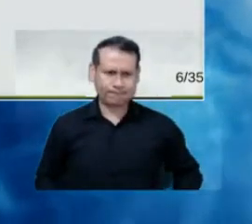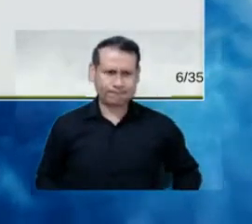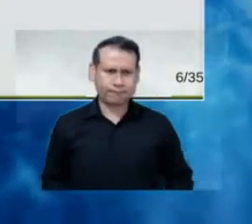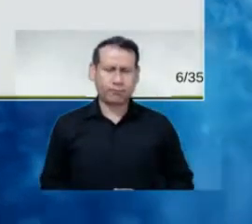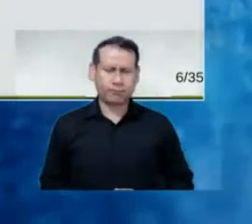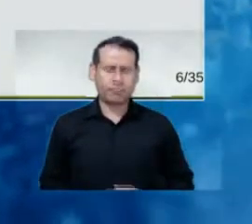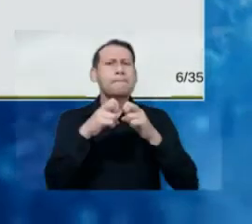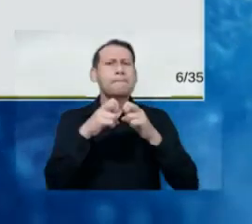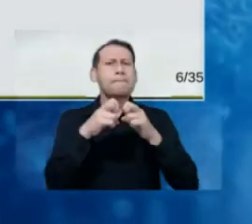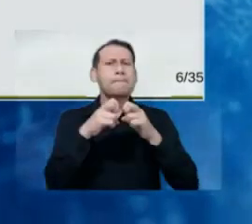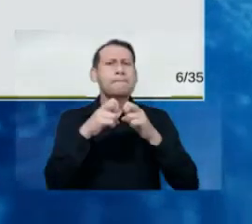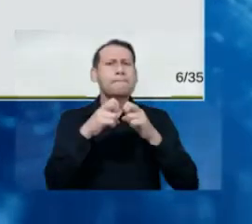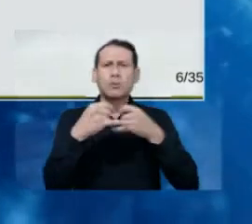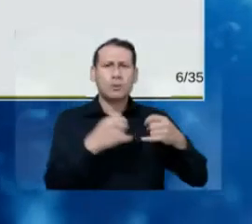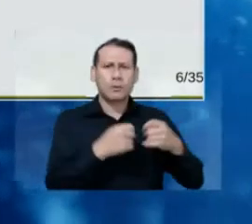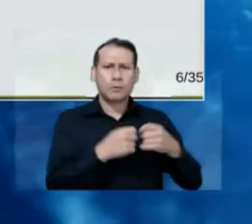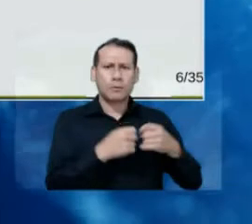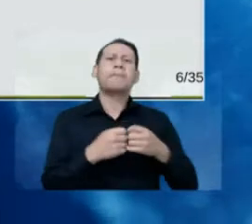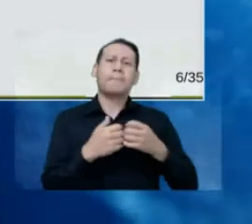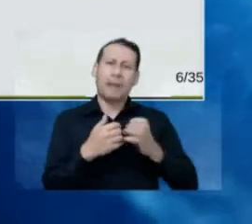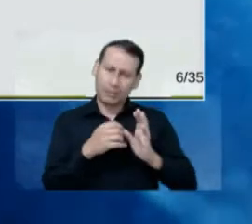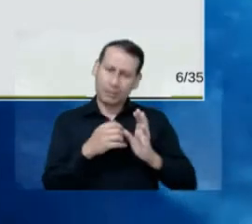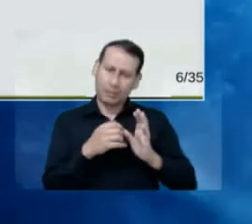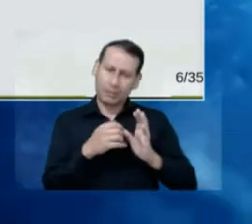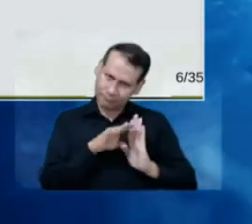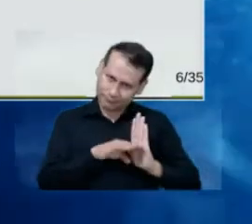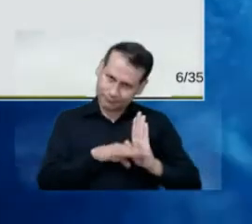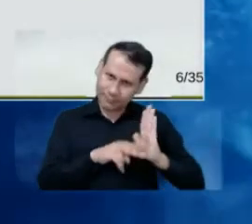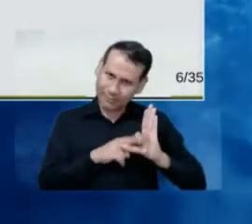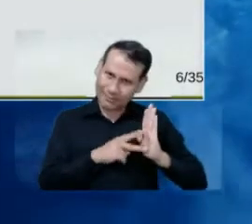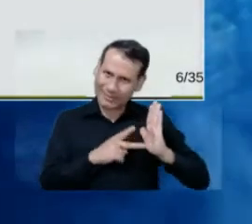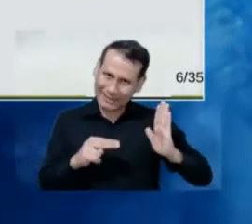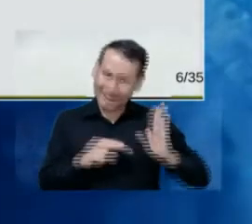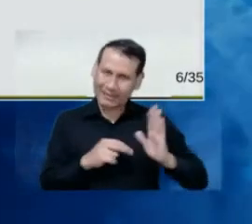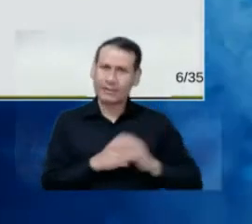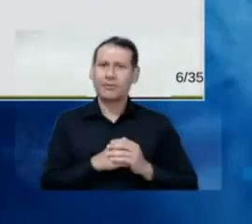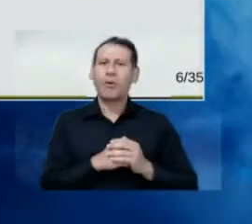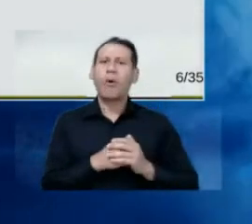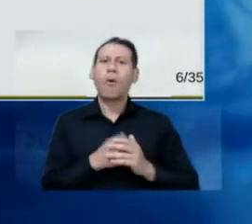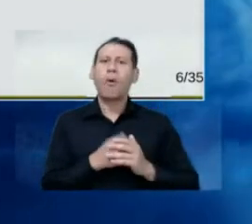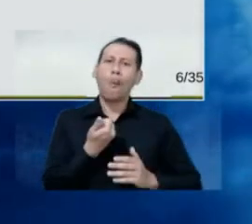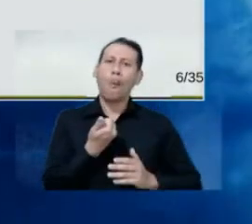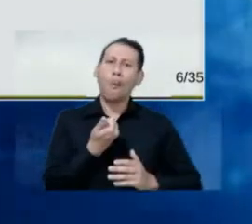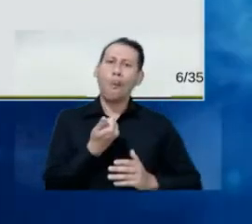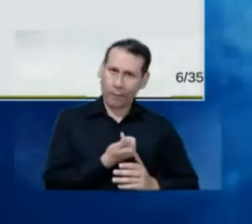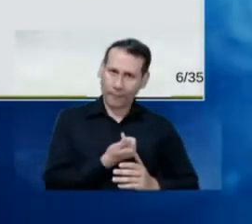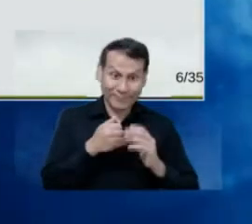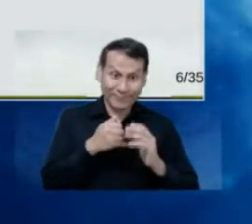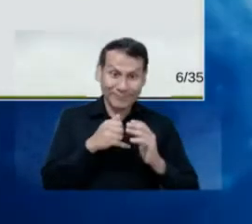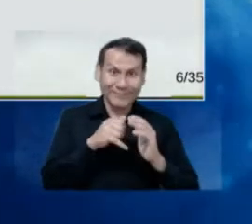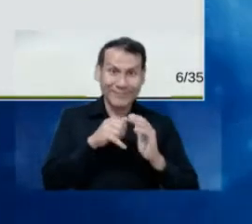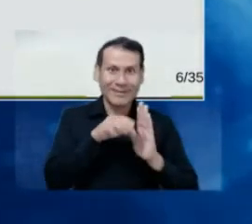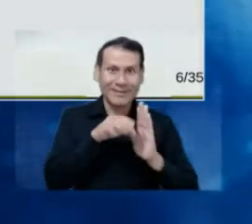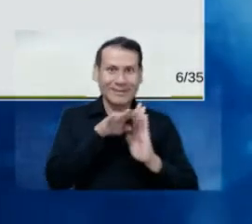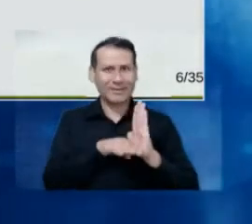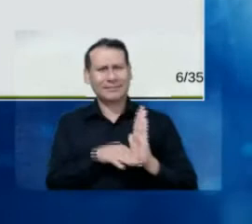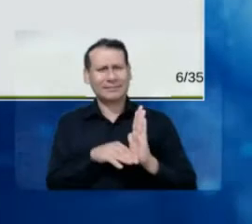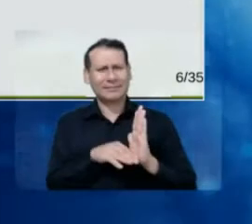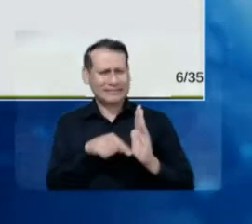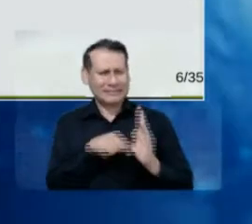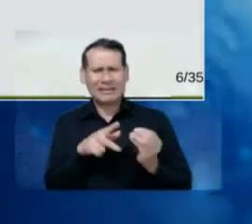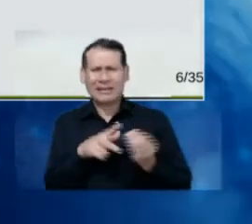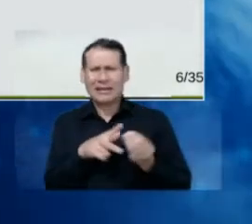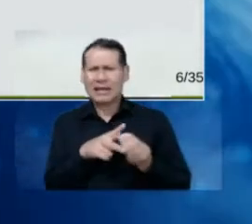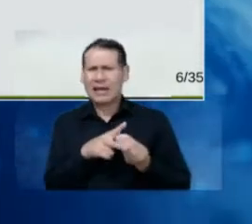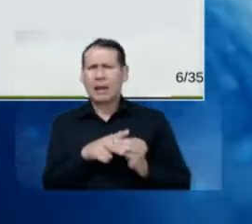parameters, the electromagnetic fields, the thermal fields, the mechanical fields, and a tool that is fundamental for the study